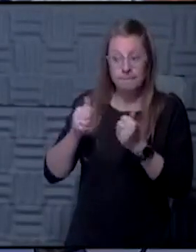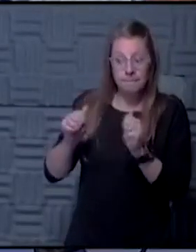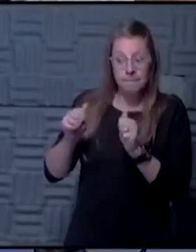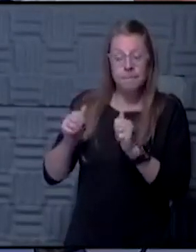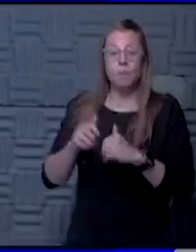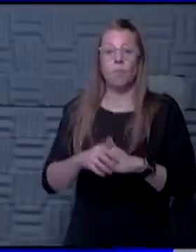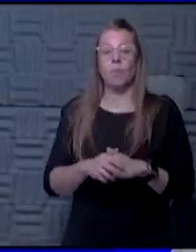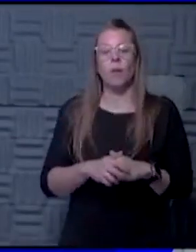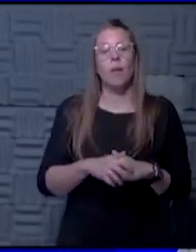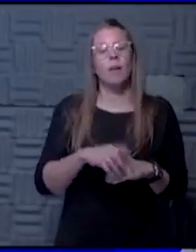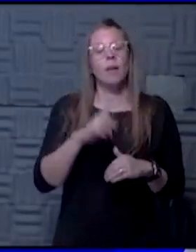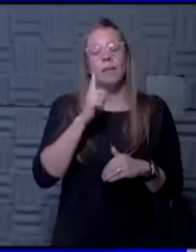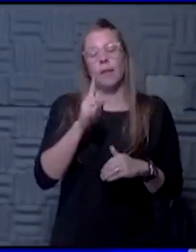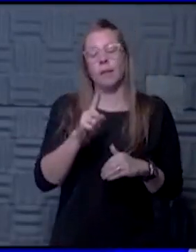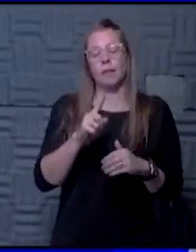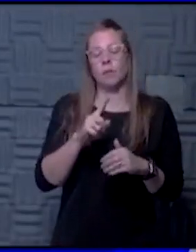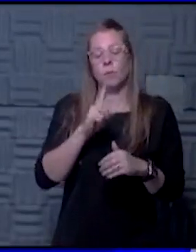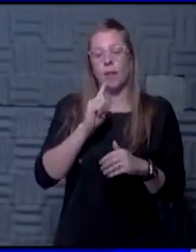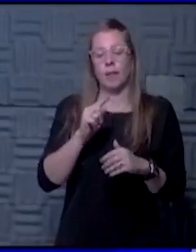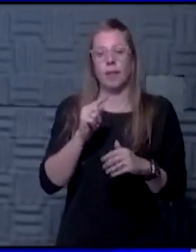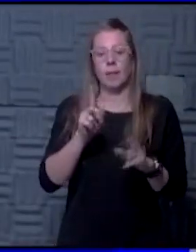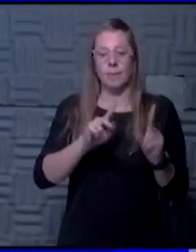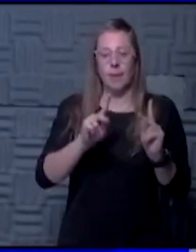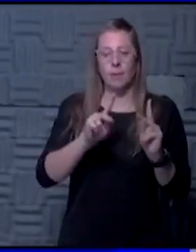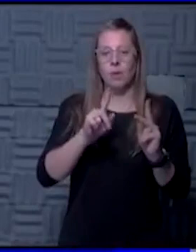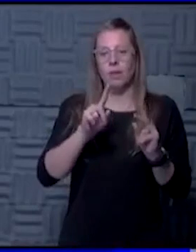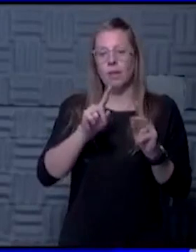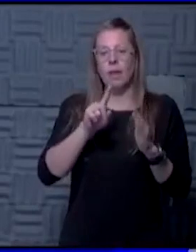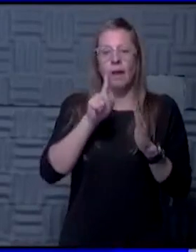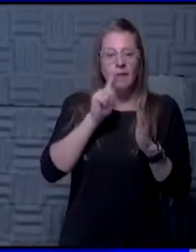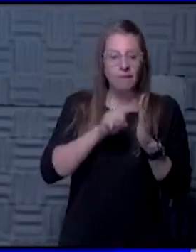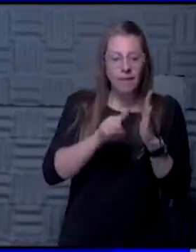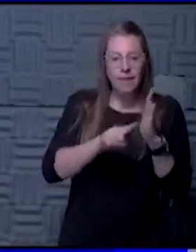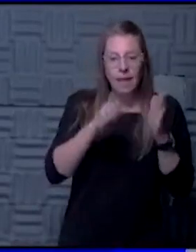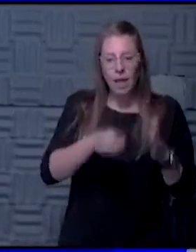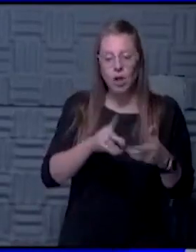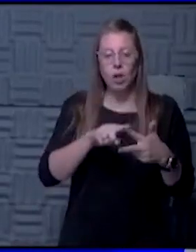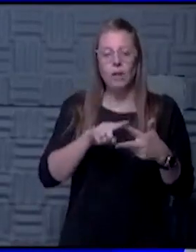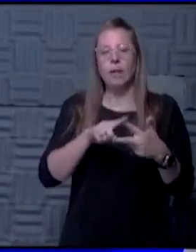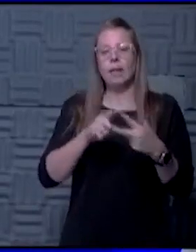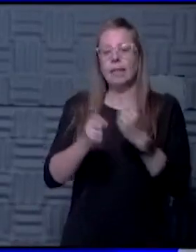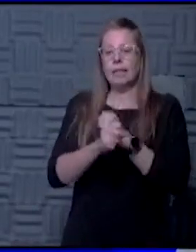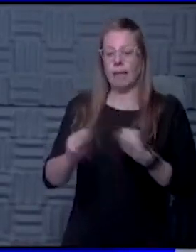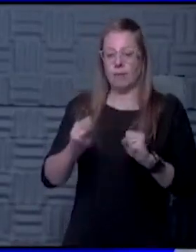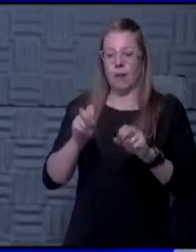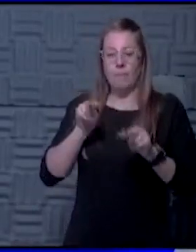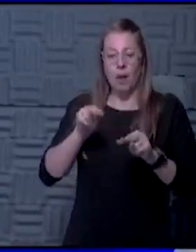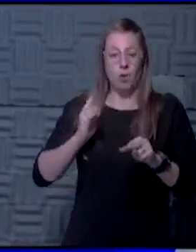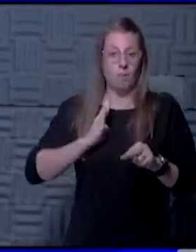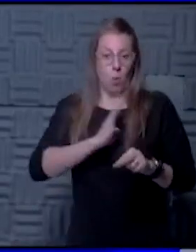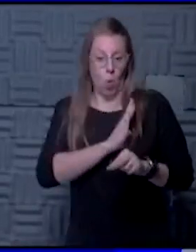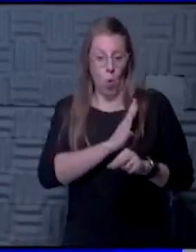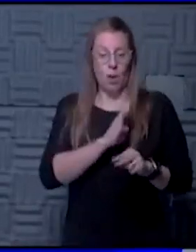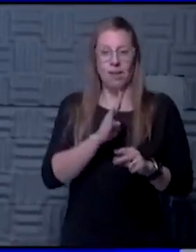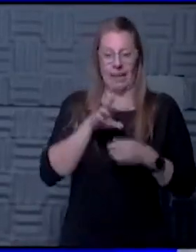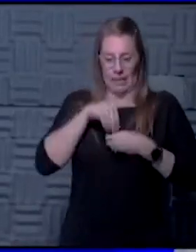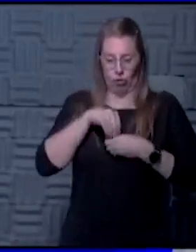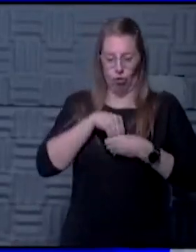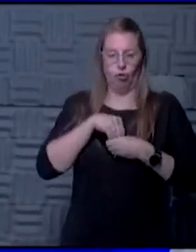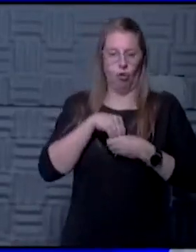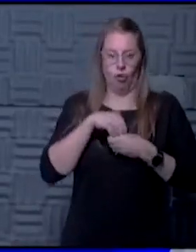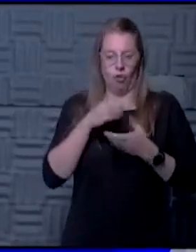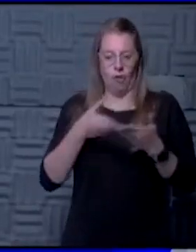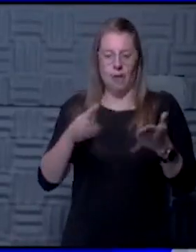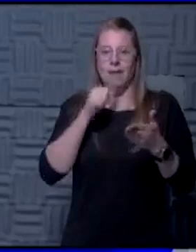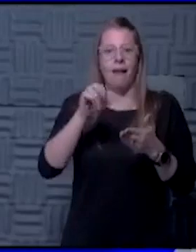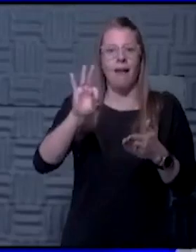the people doing the trial, just like you said. It's the investigators, it's the Safety Monitoring Board. This was an internal thing, not